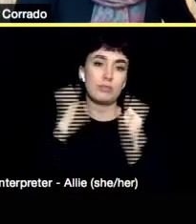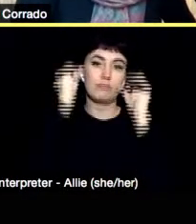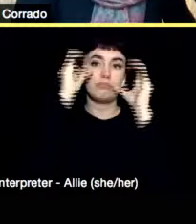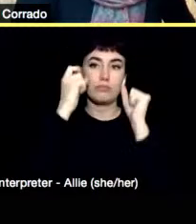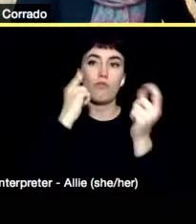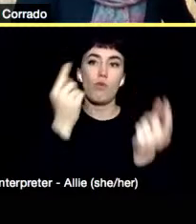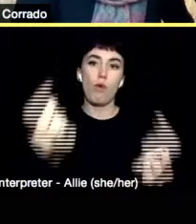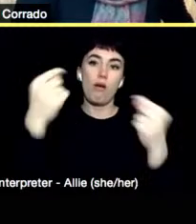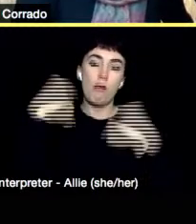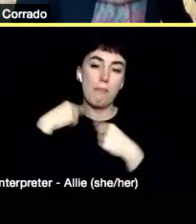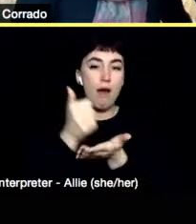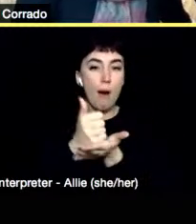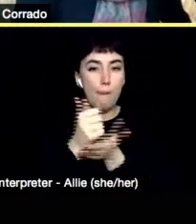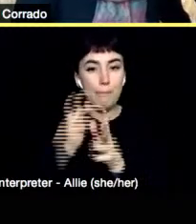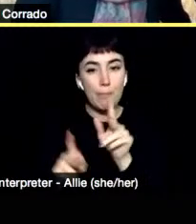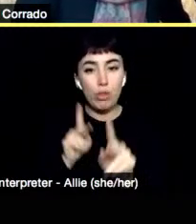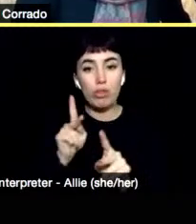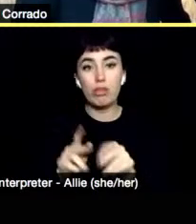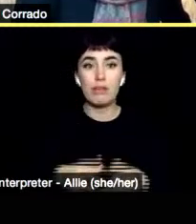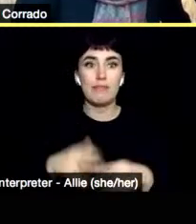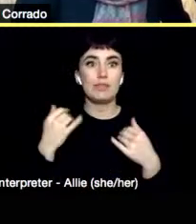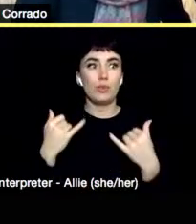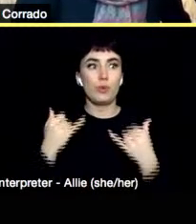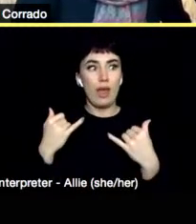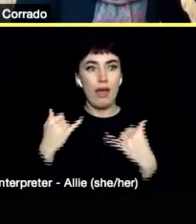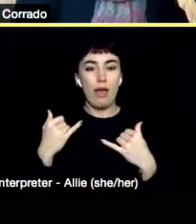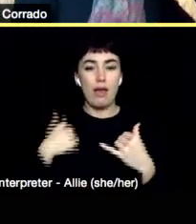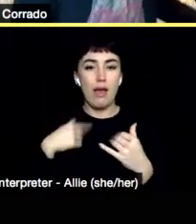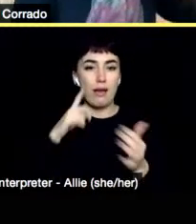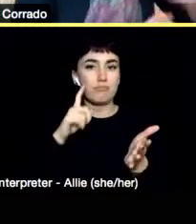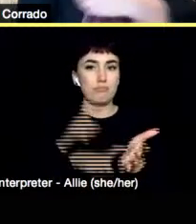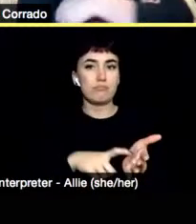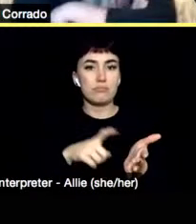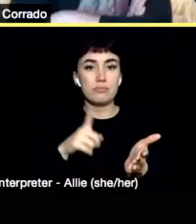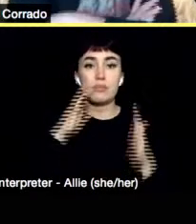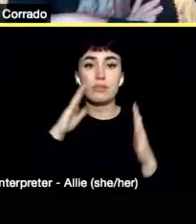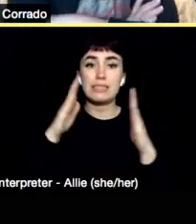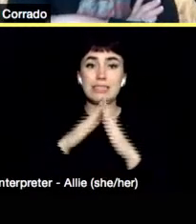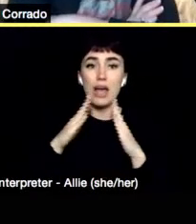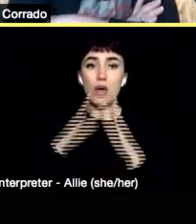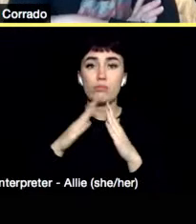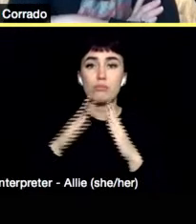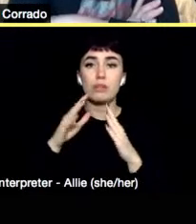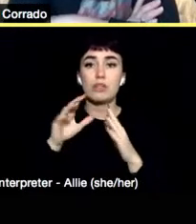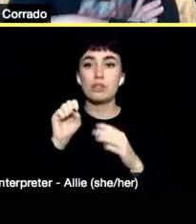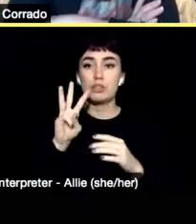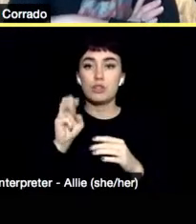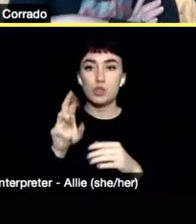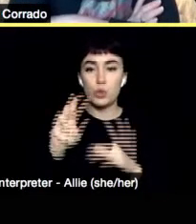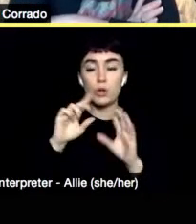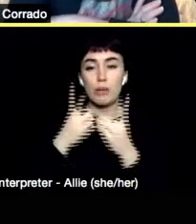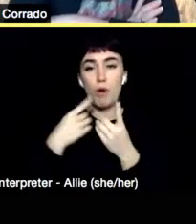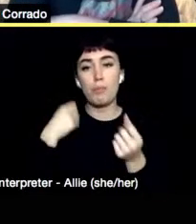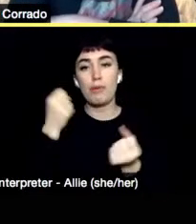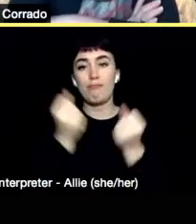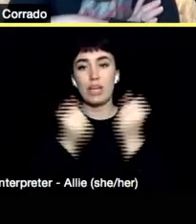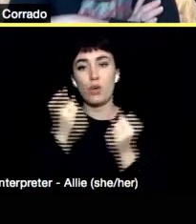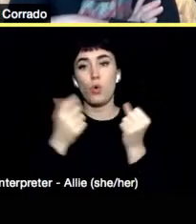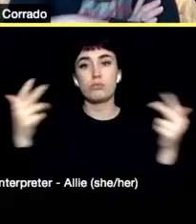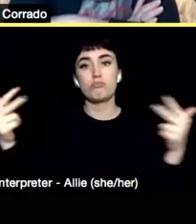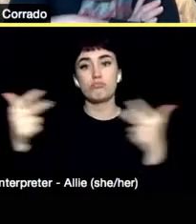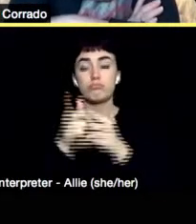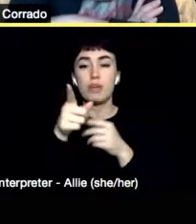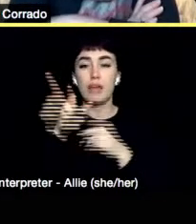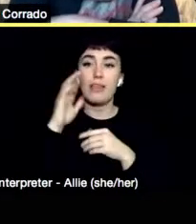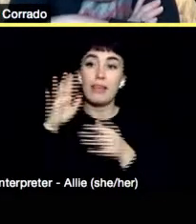out and assisting people. Even today, I noted the town sewer department vehicles in our neighborhood and checking in with